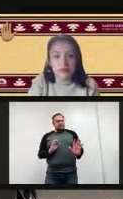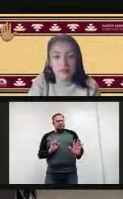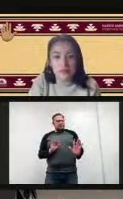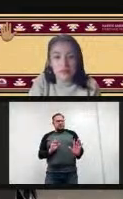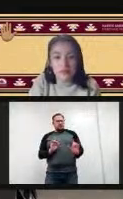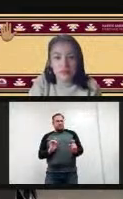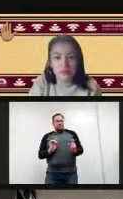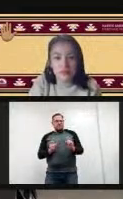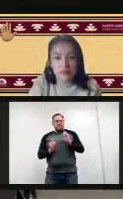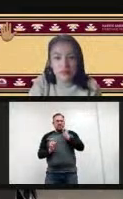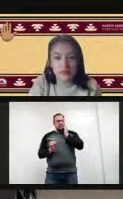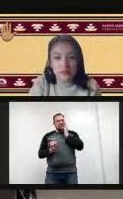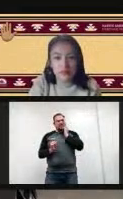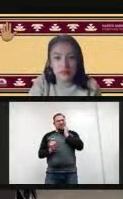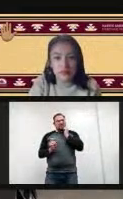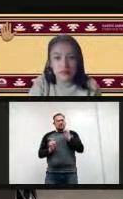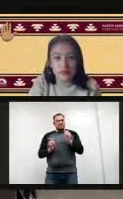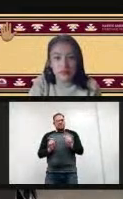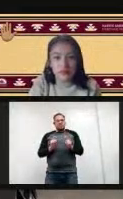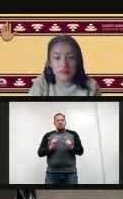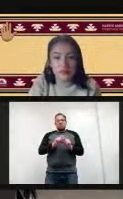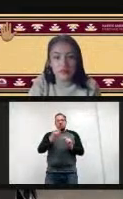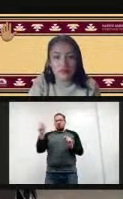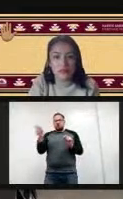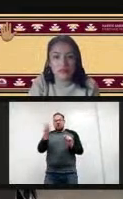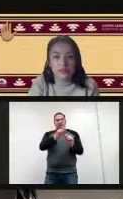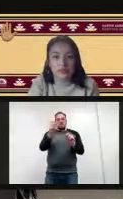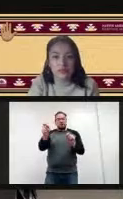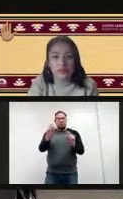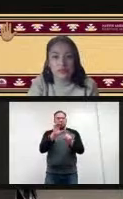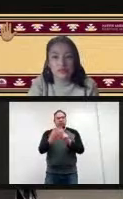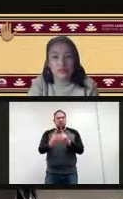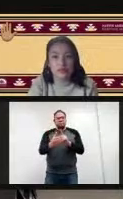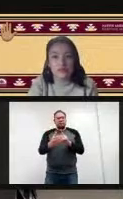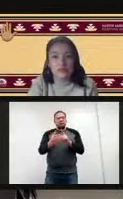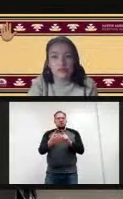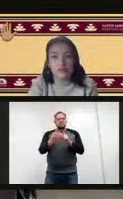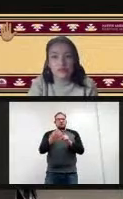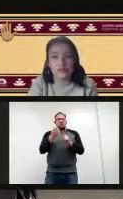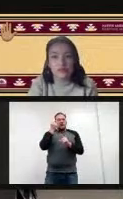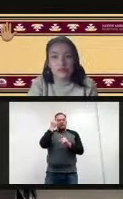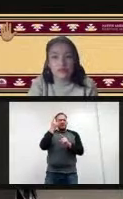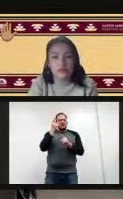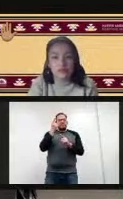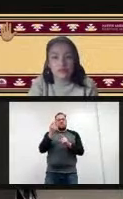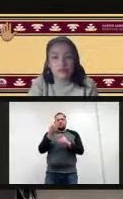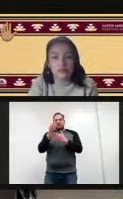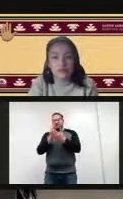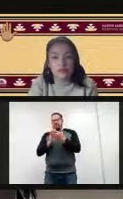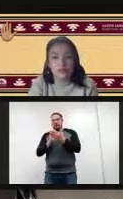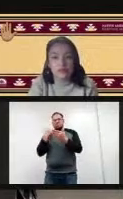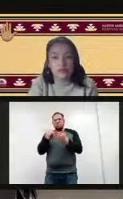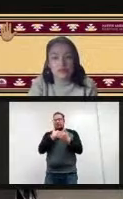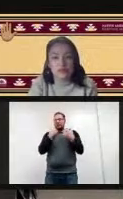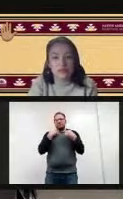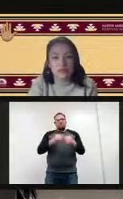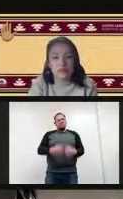change, like cross-cultural competence and cross-cultural humility, because we have so many cultures?